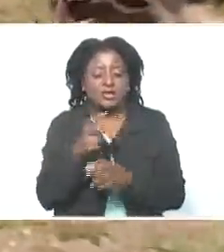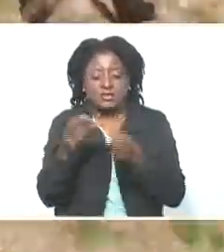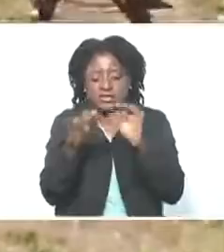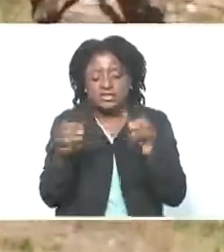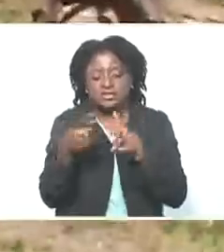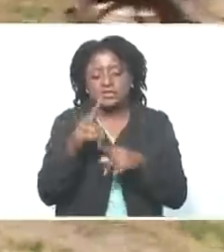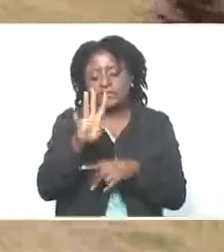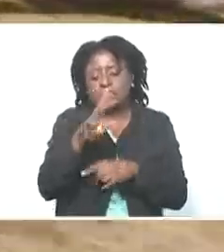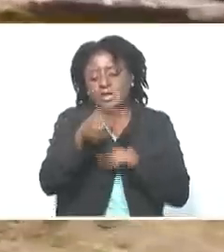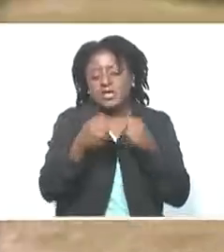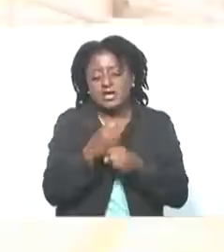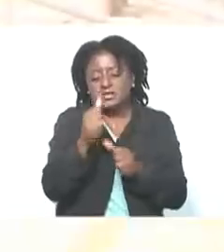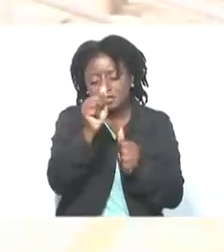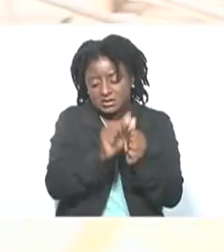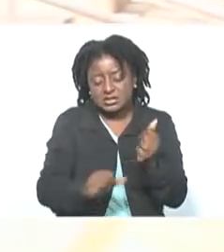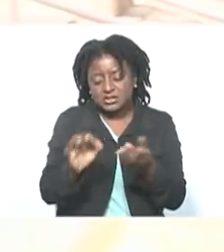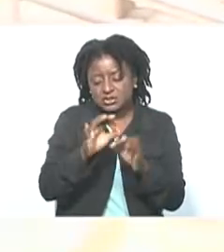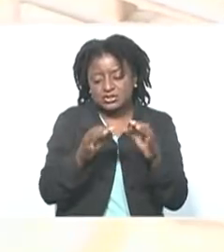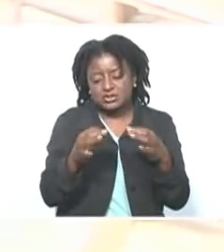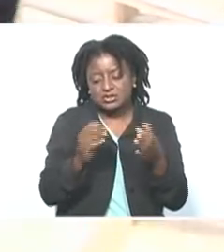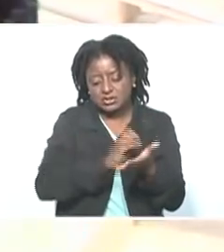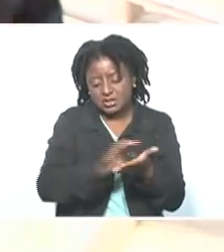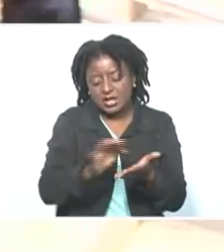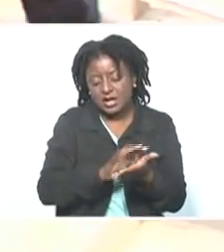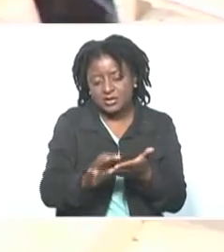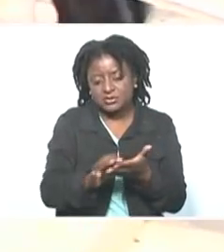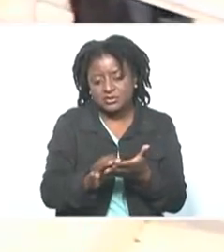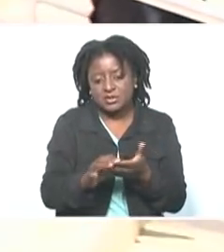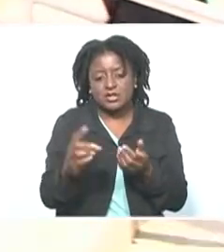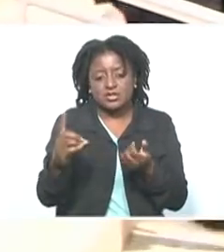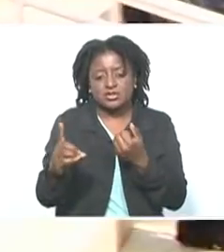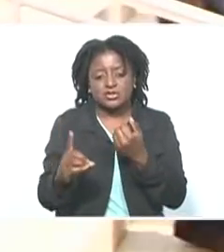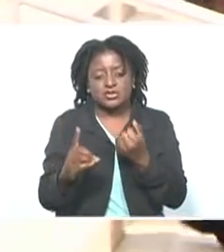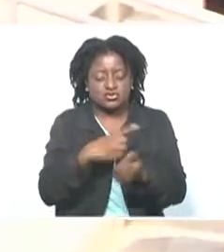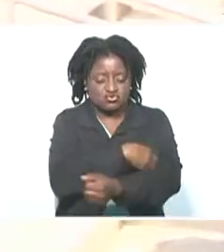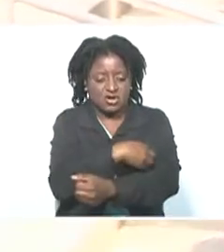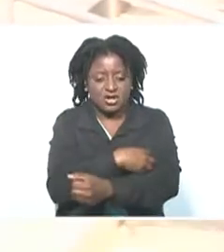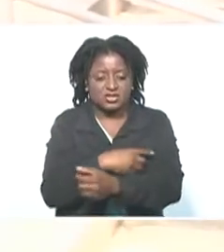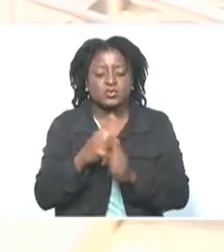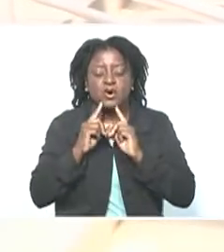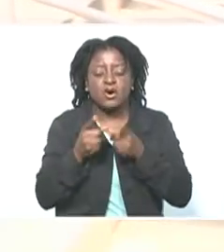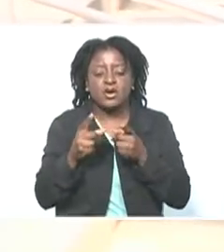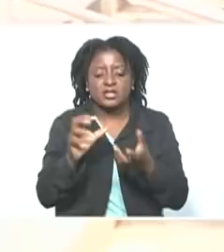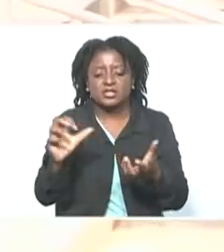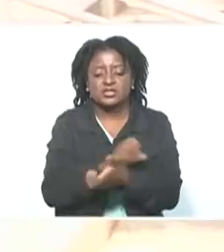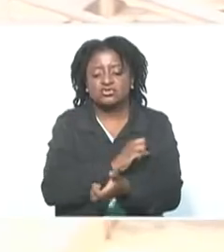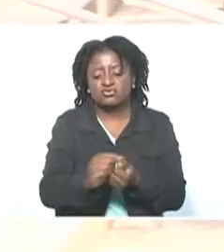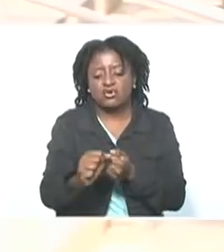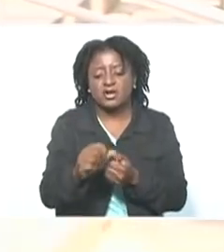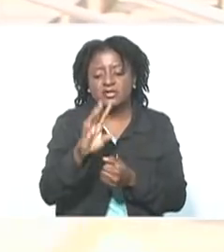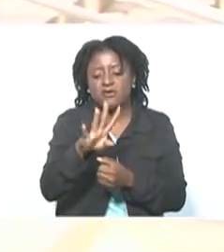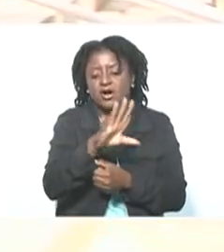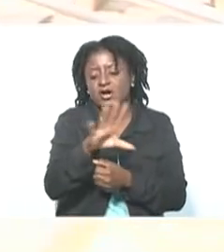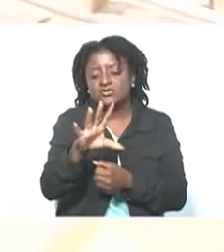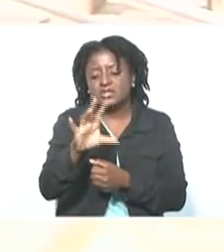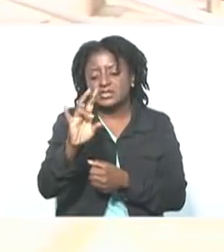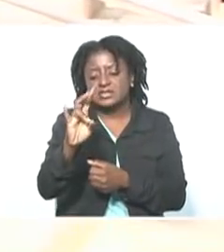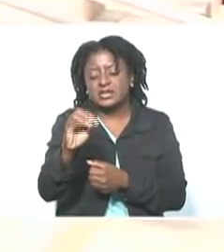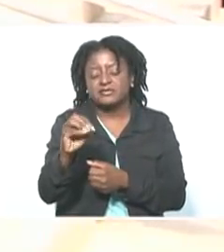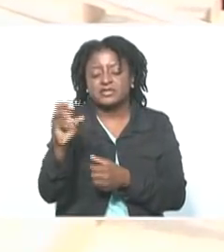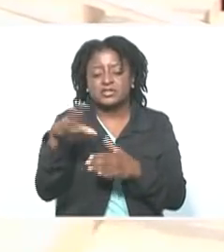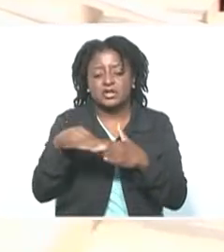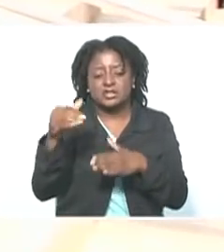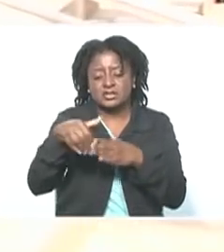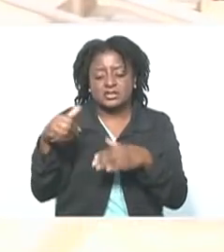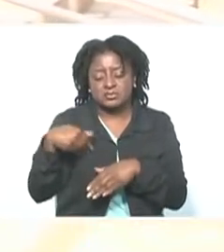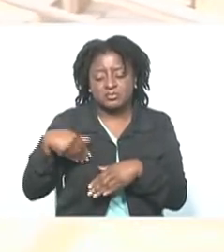4 years on each count. The drugs were ordered destroyed. That $470 he had in pocket was also ordered confiscated by the